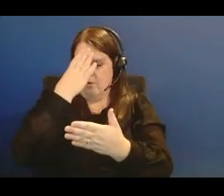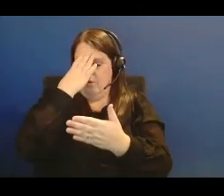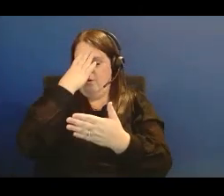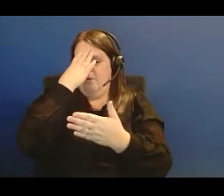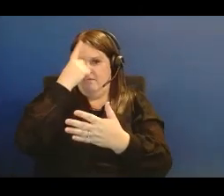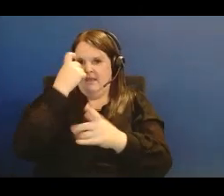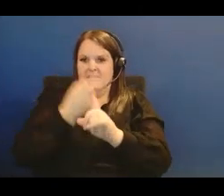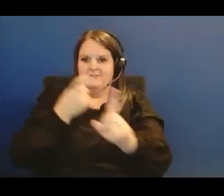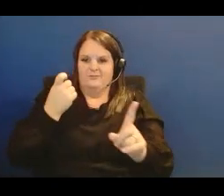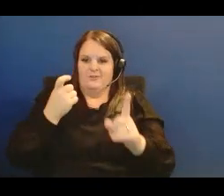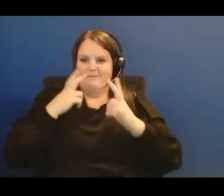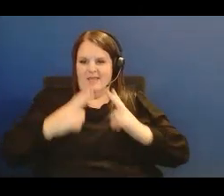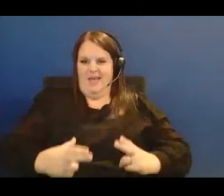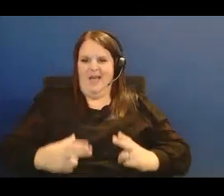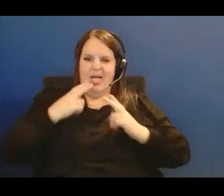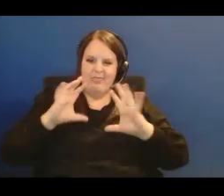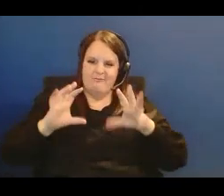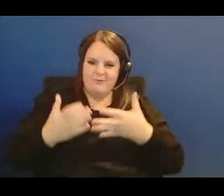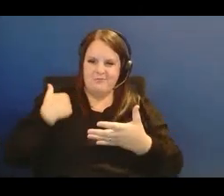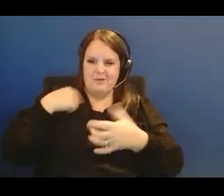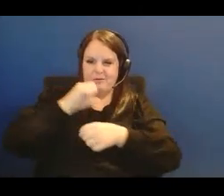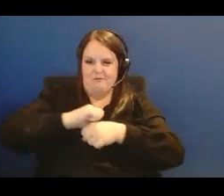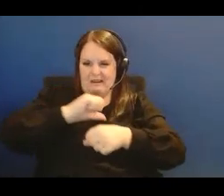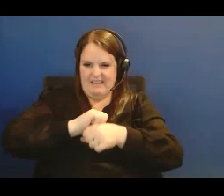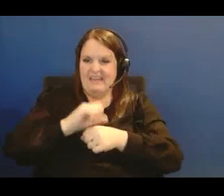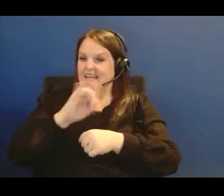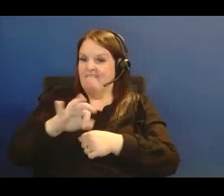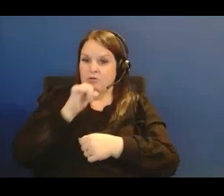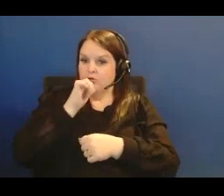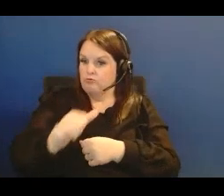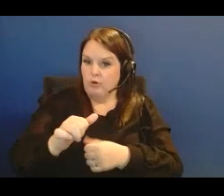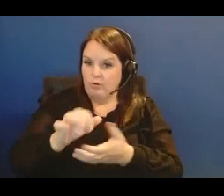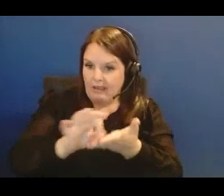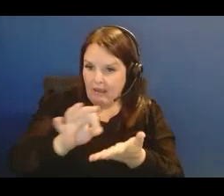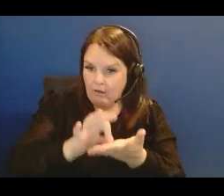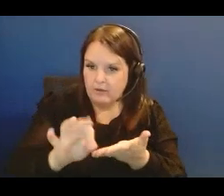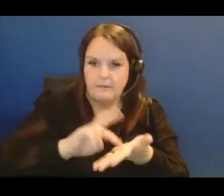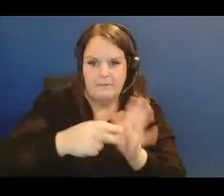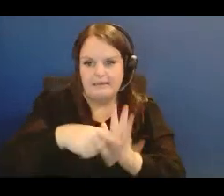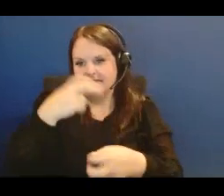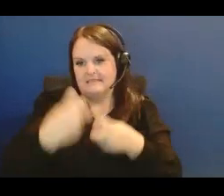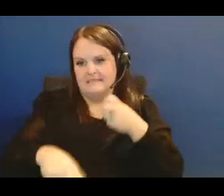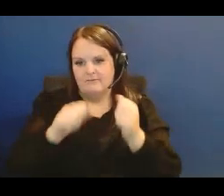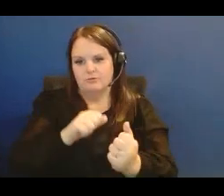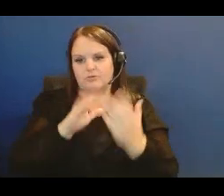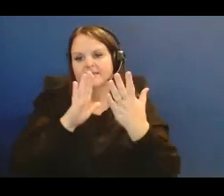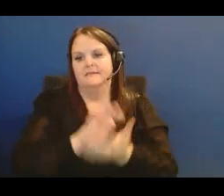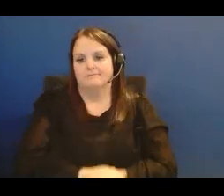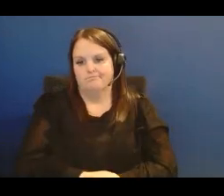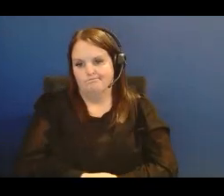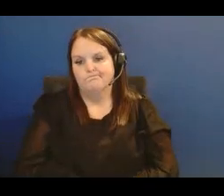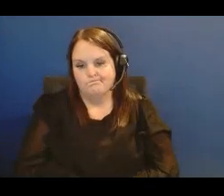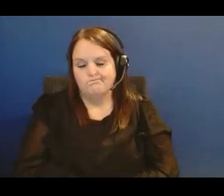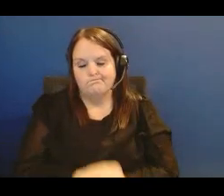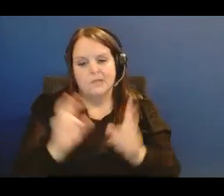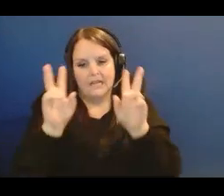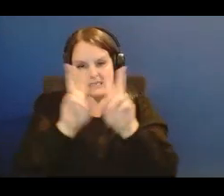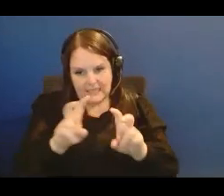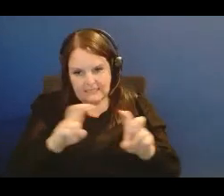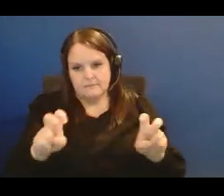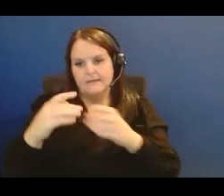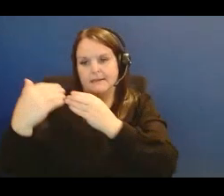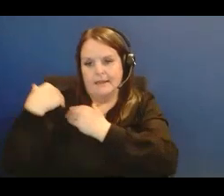the health sectors that we often work in, is if you don't count it, it's very difficult to address it. And so assessments and